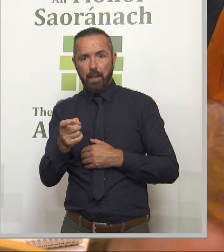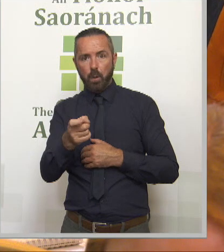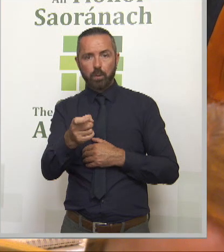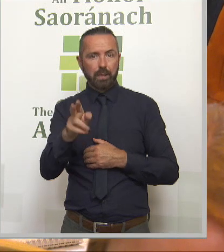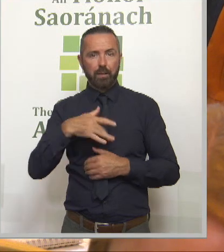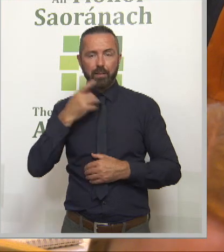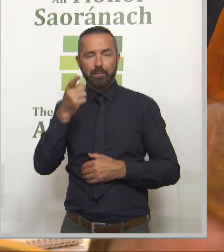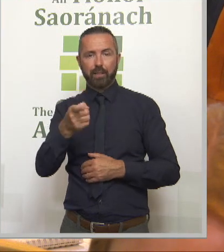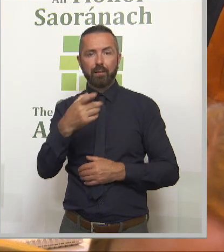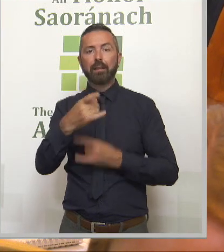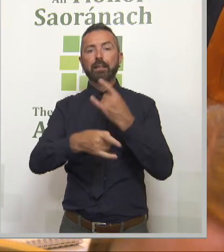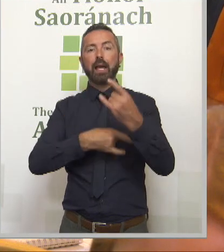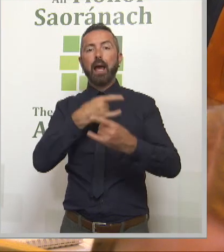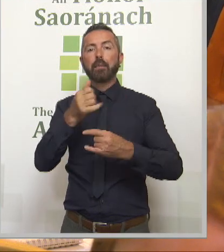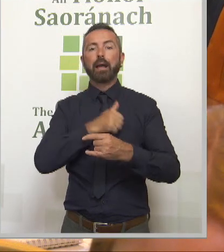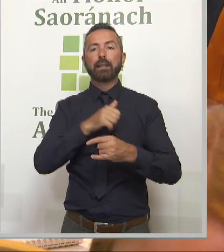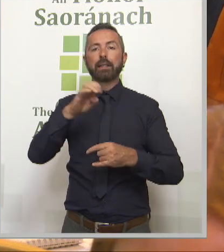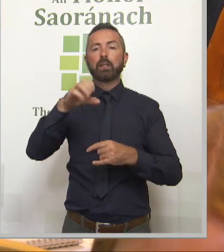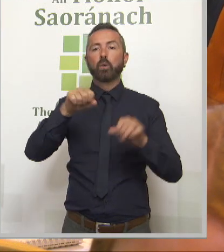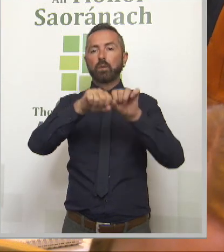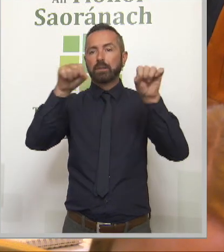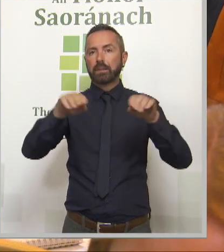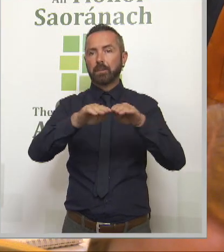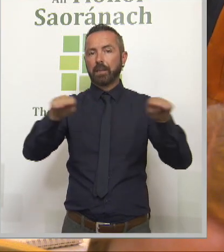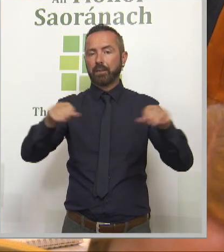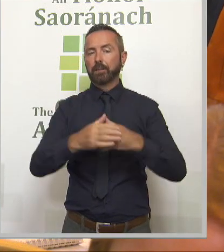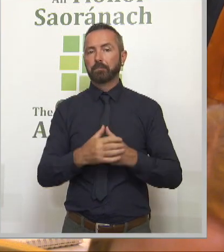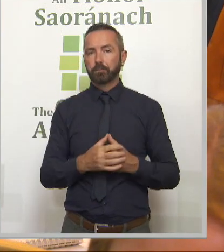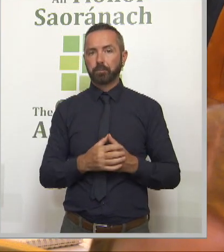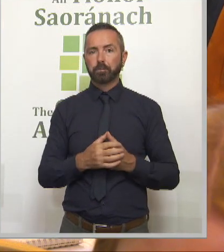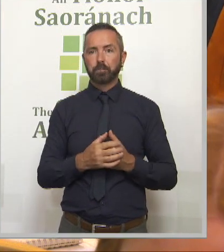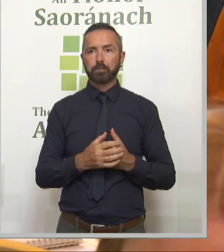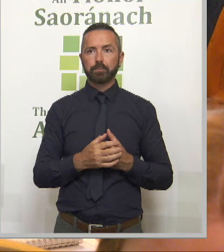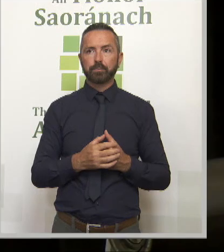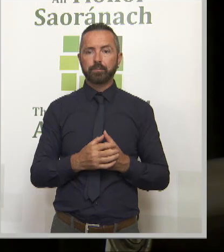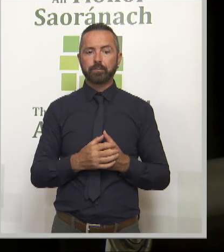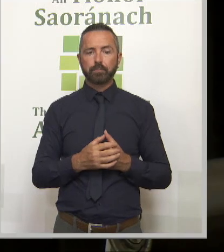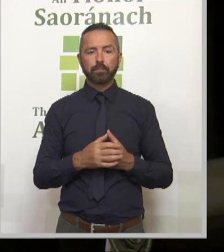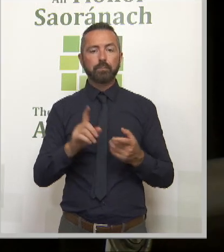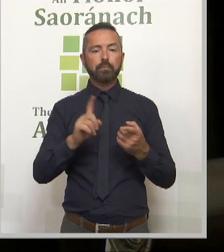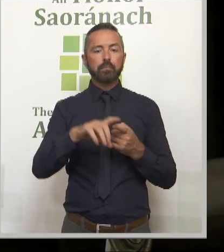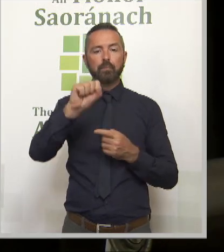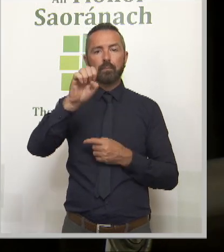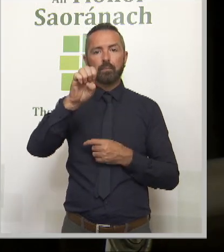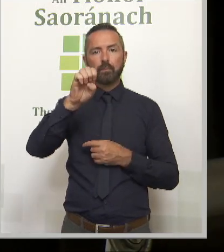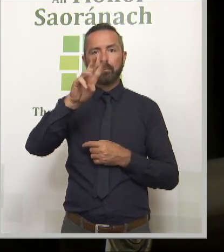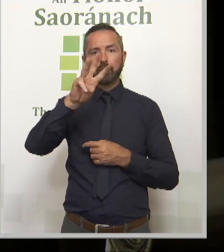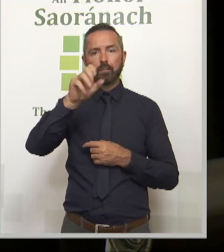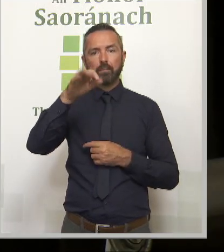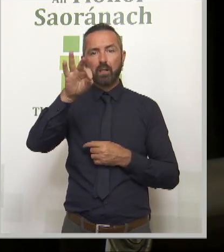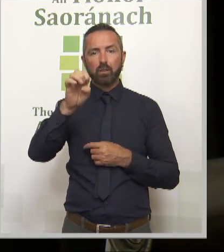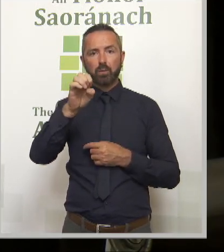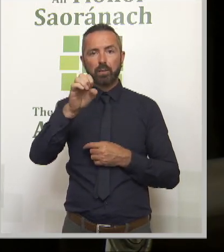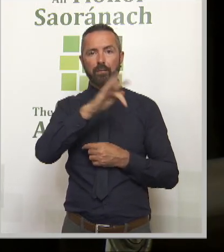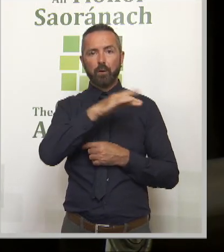and it's happening at the ecosystem level. The whole system is being affected by it. And sewage runoff and runoff from